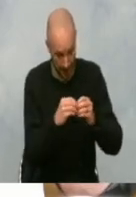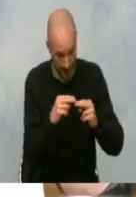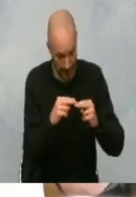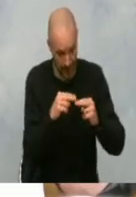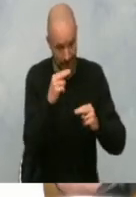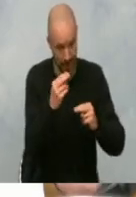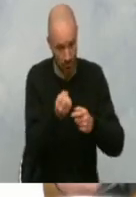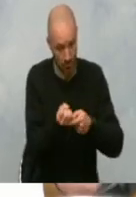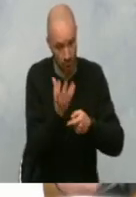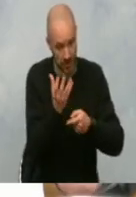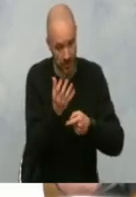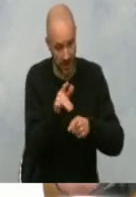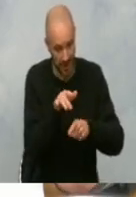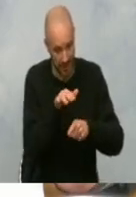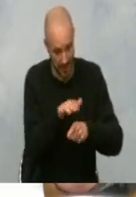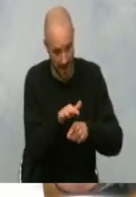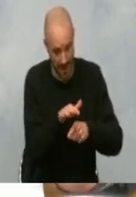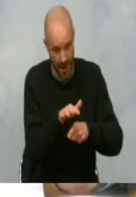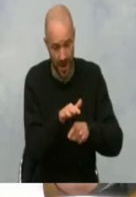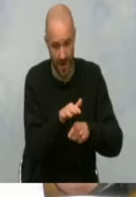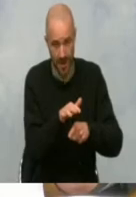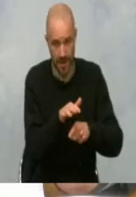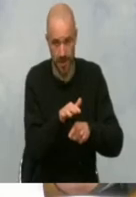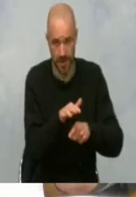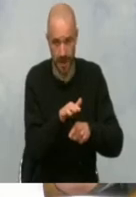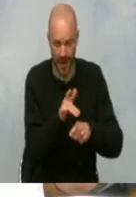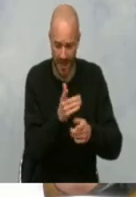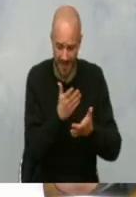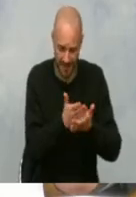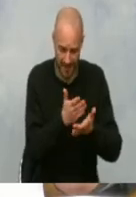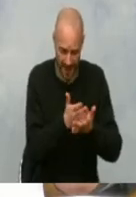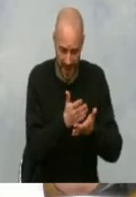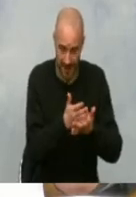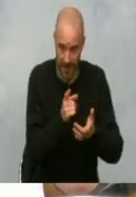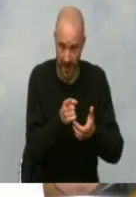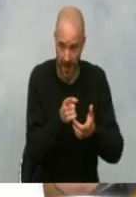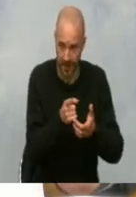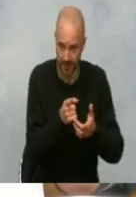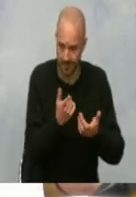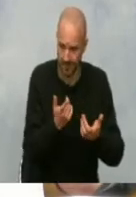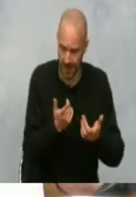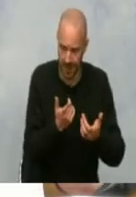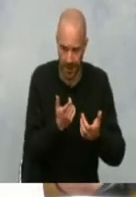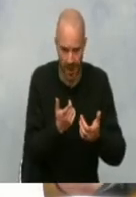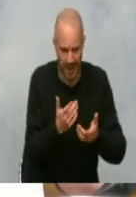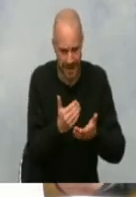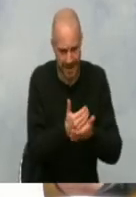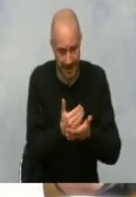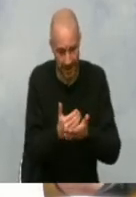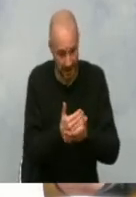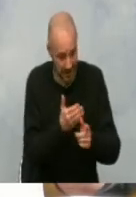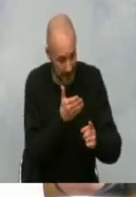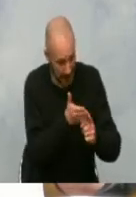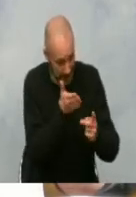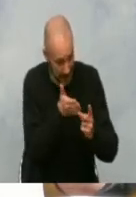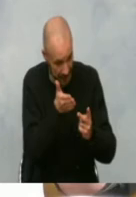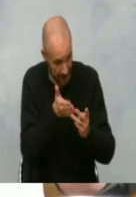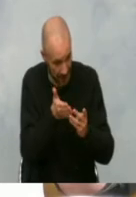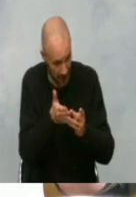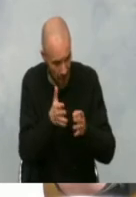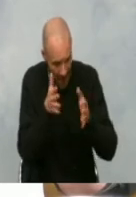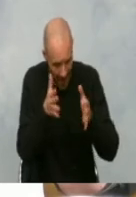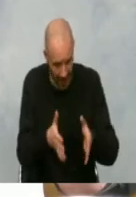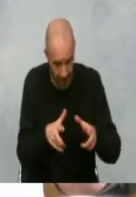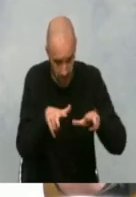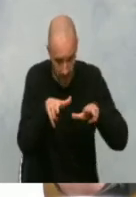faced there, and the fact that efficiency savings identified will require to be approved by